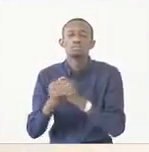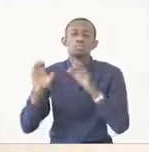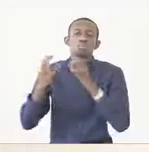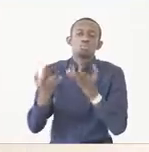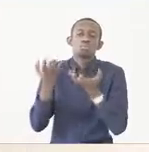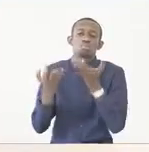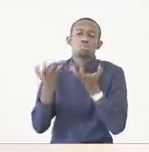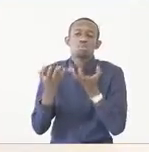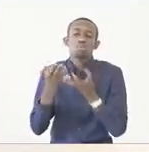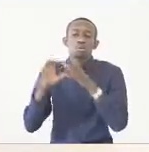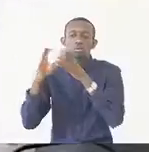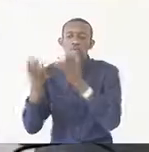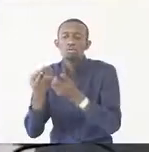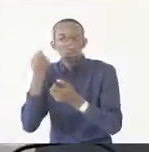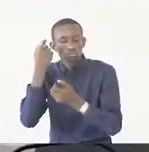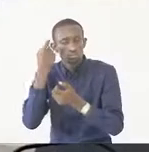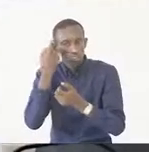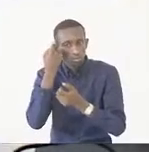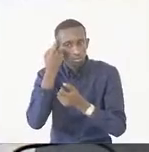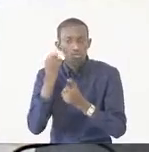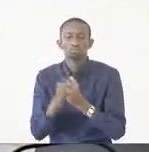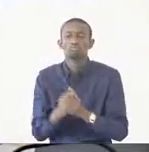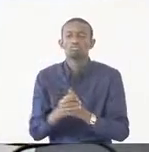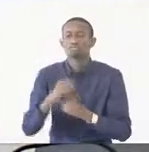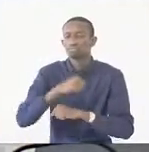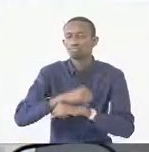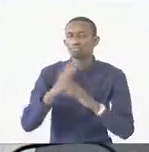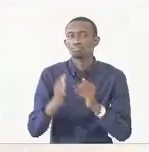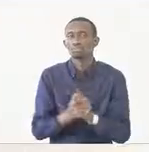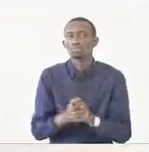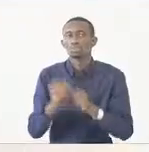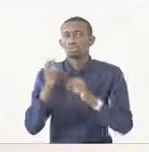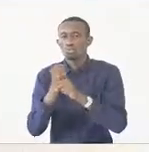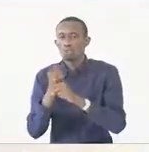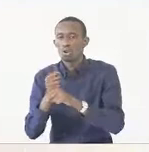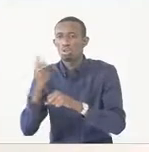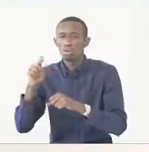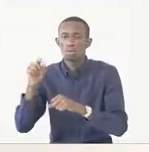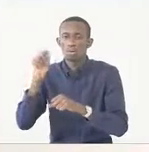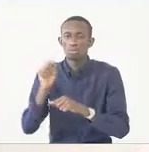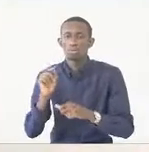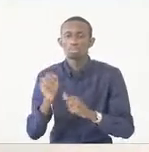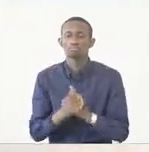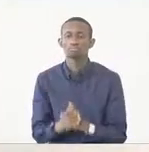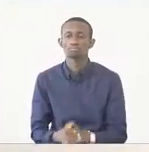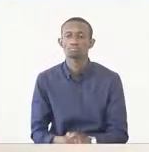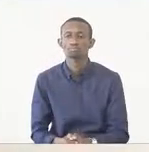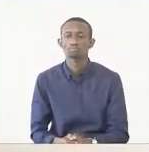ball. And then, students, we can substitute to find this one. Here we